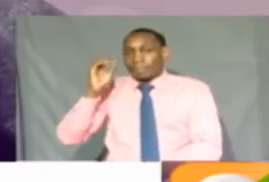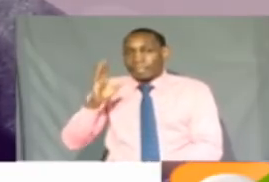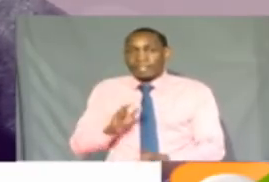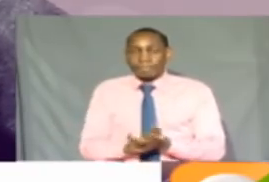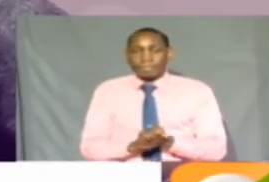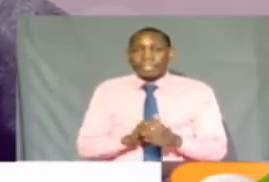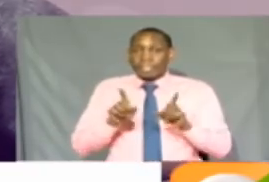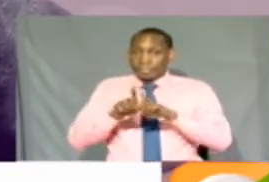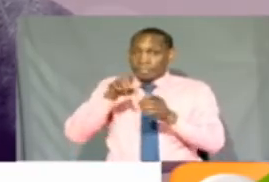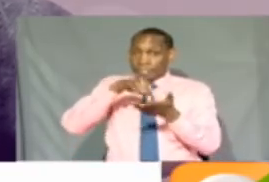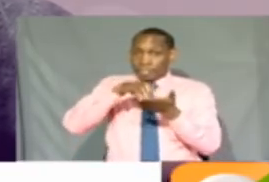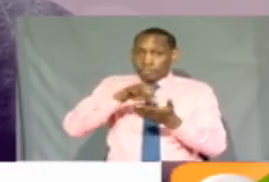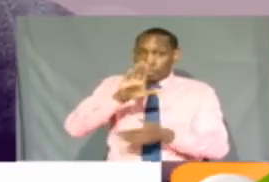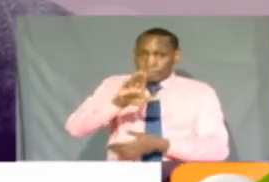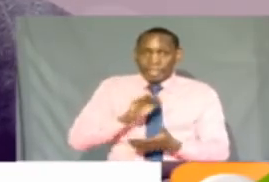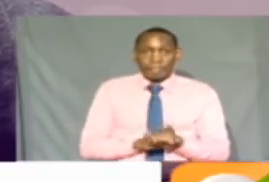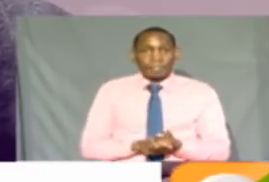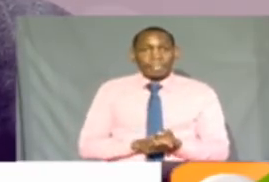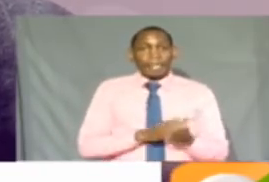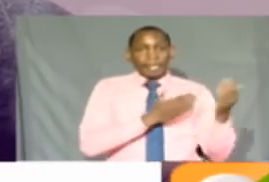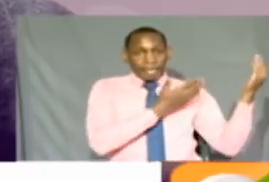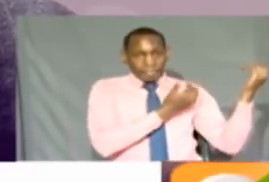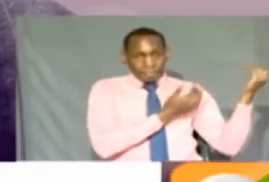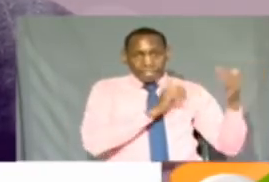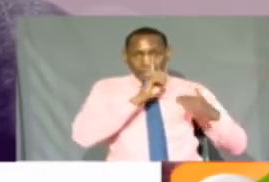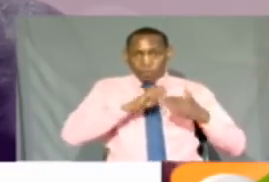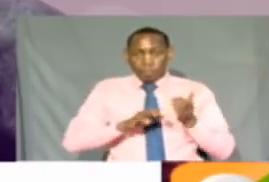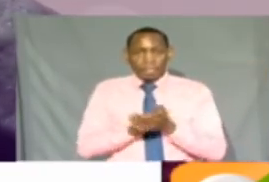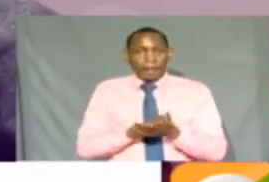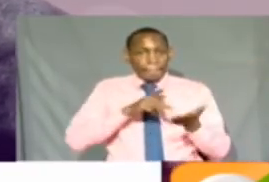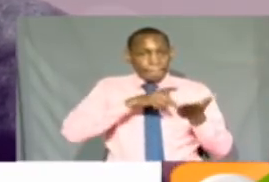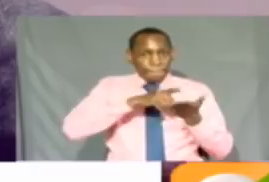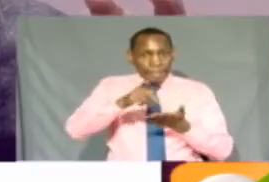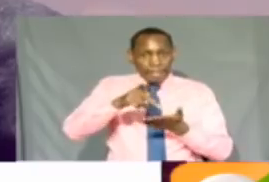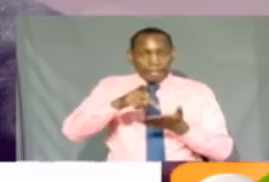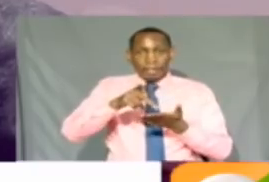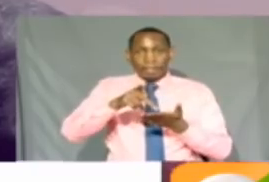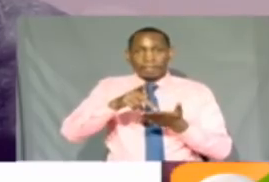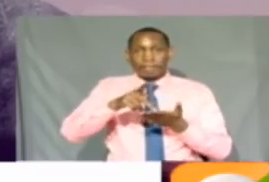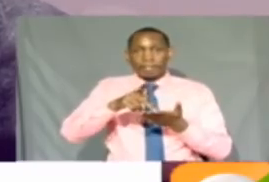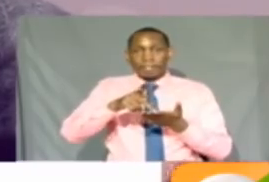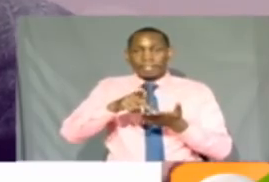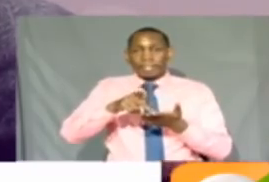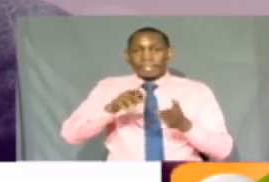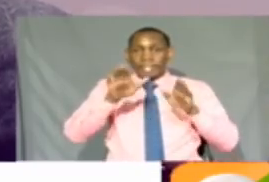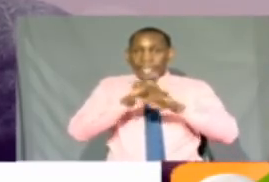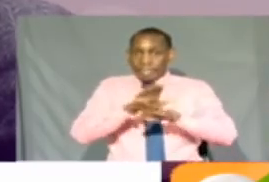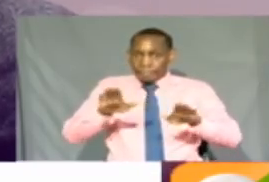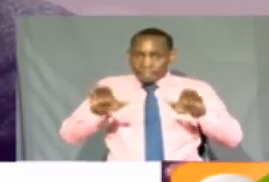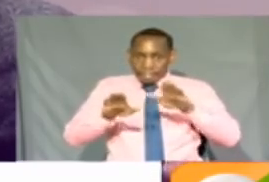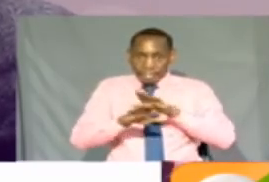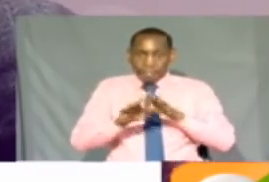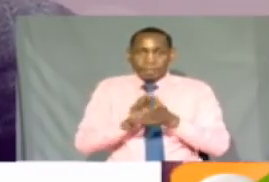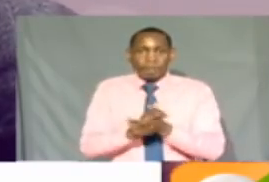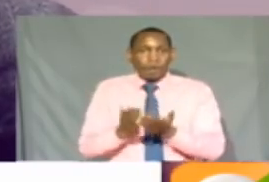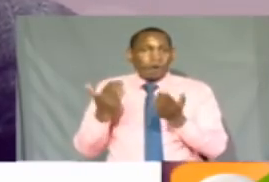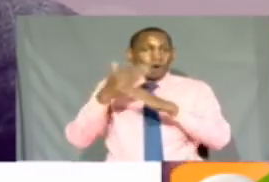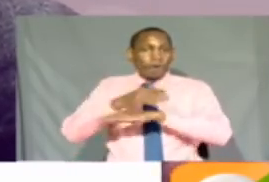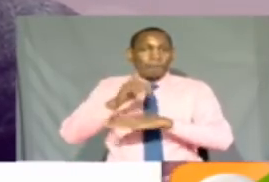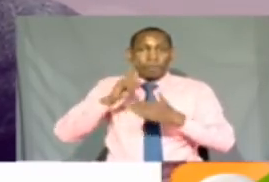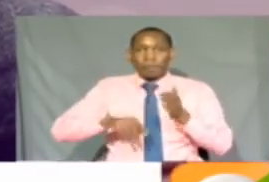situations like these. And so they're expected to foot the primary bills and everything else on top of it beyond what